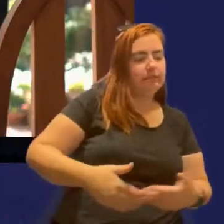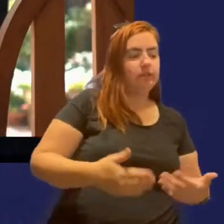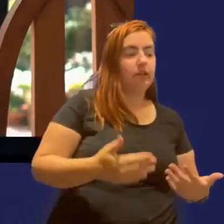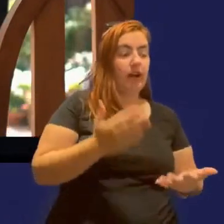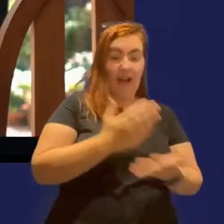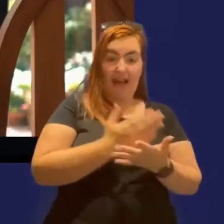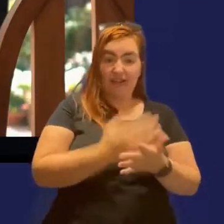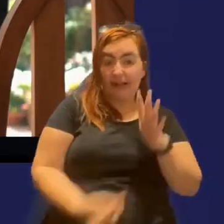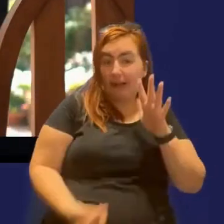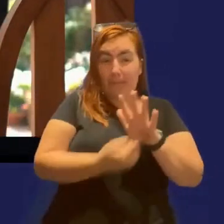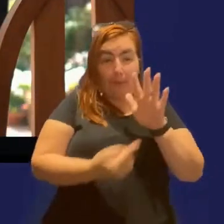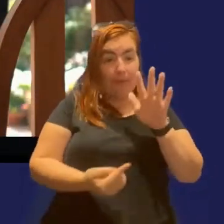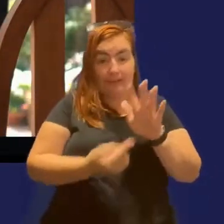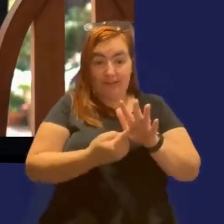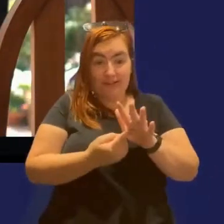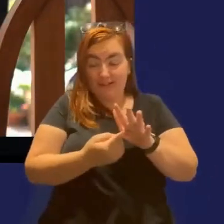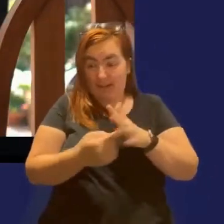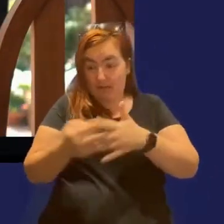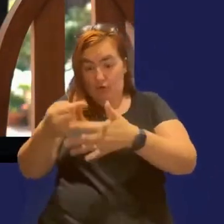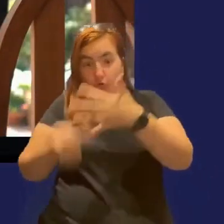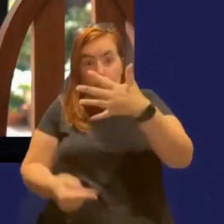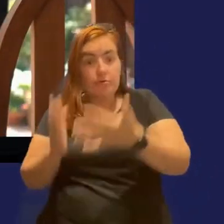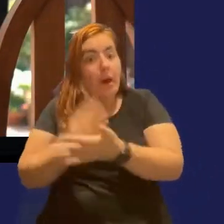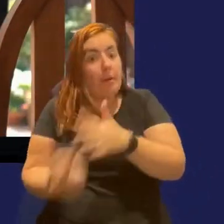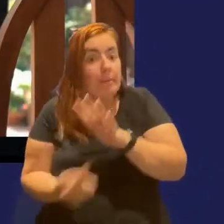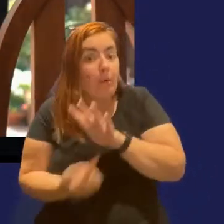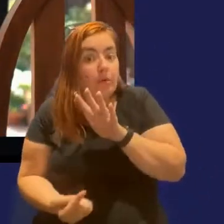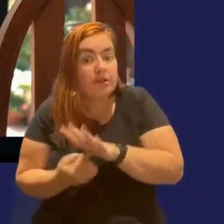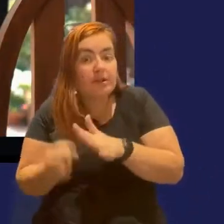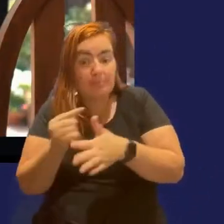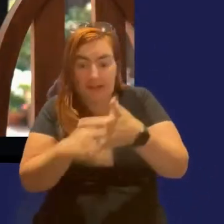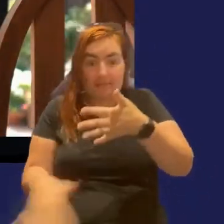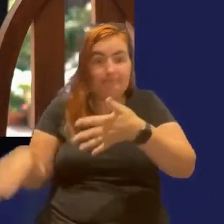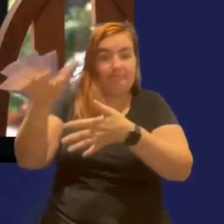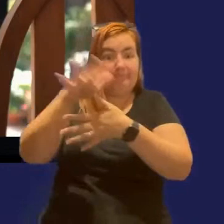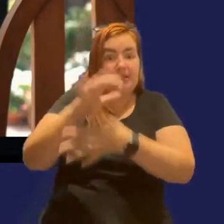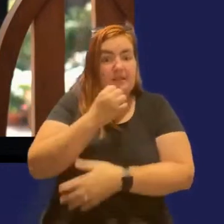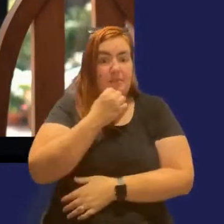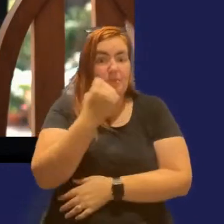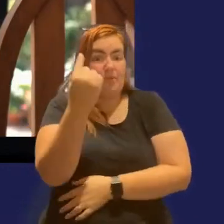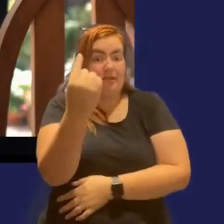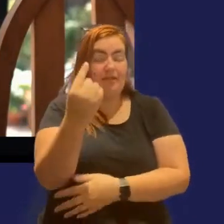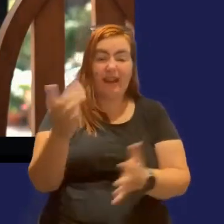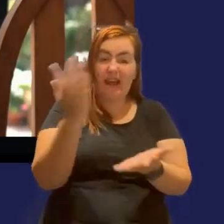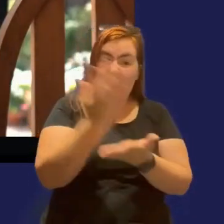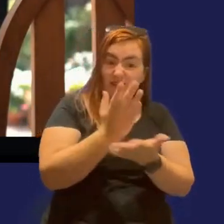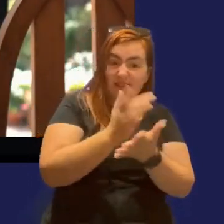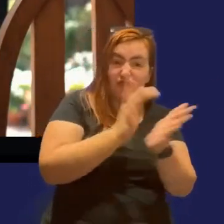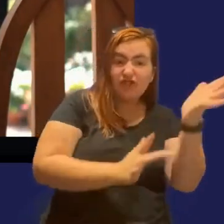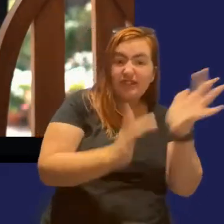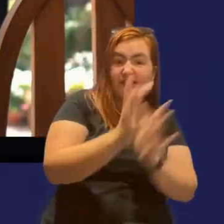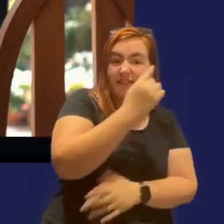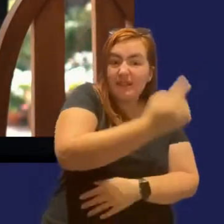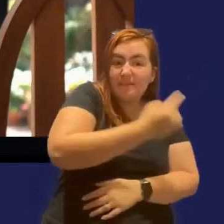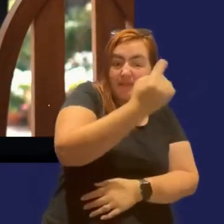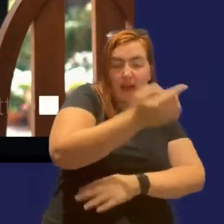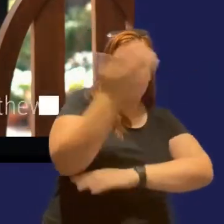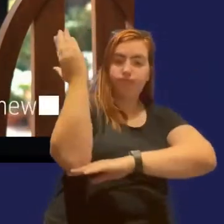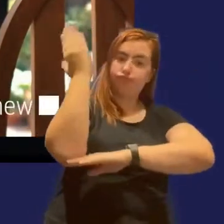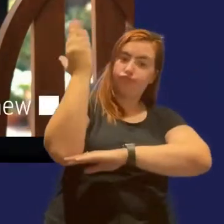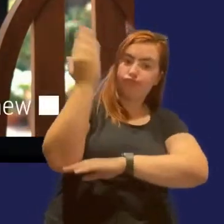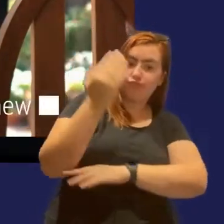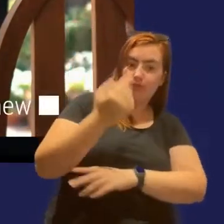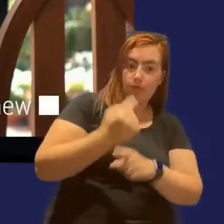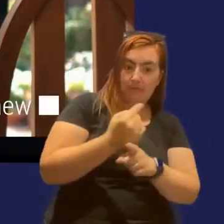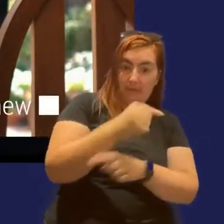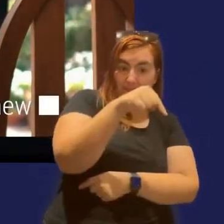more of a priority than those things that we've listed. In fact, Jesus talks about it in a sermon he gave to his followers,